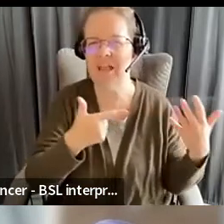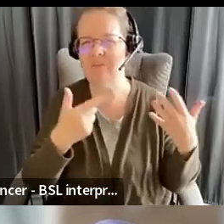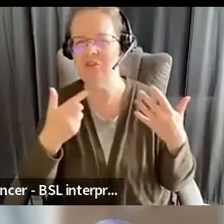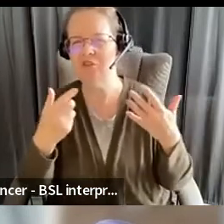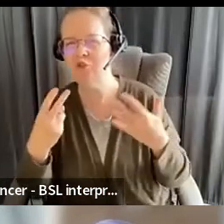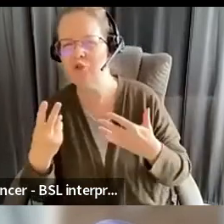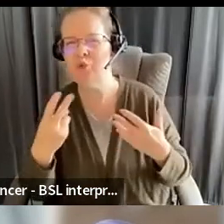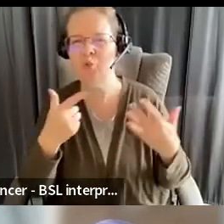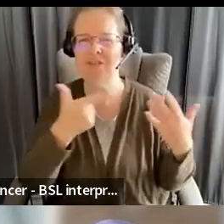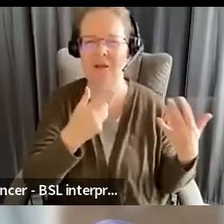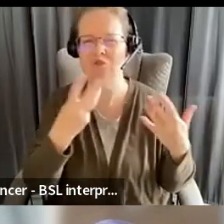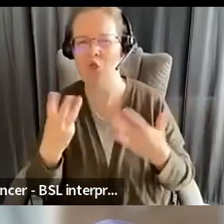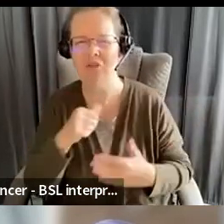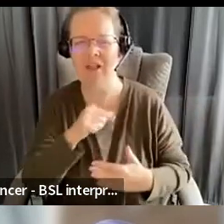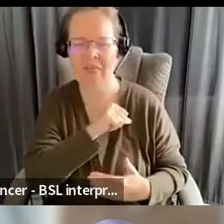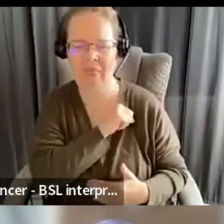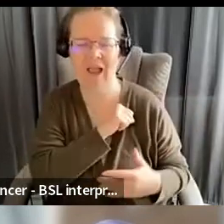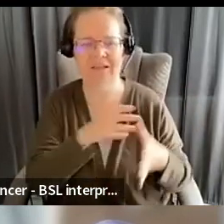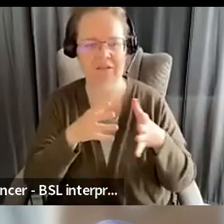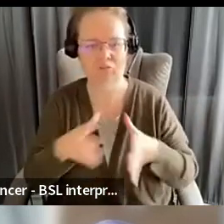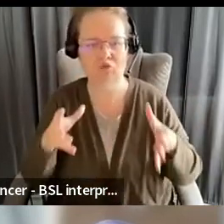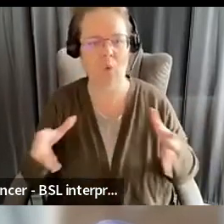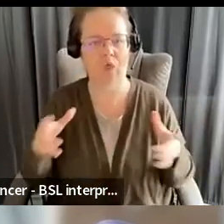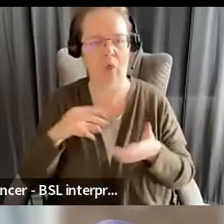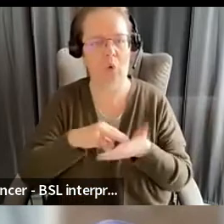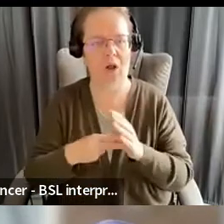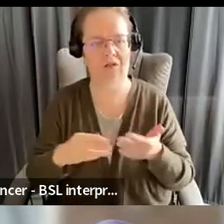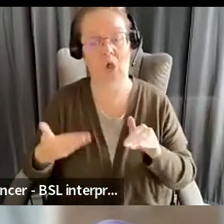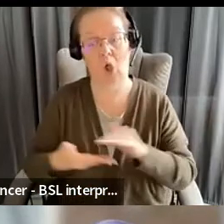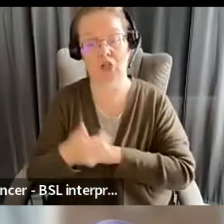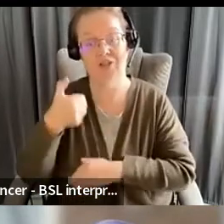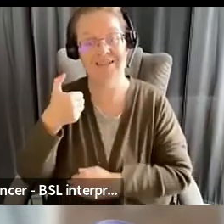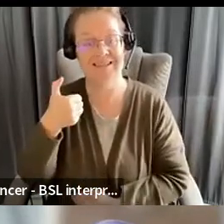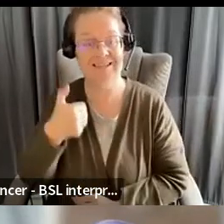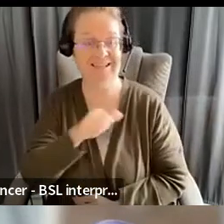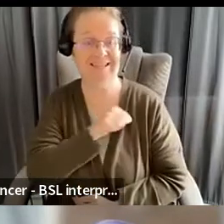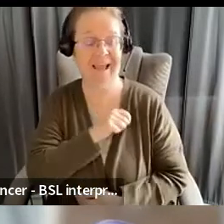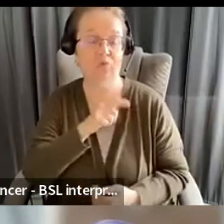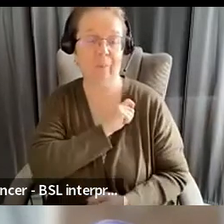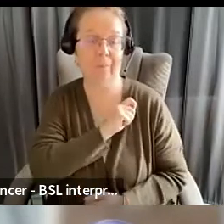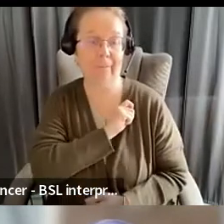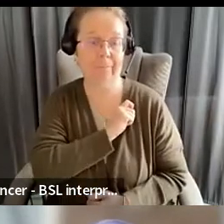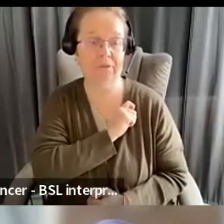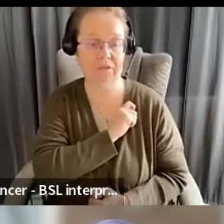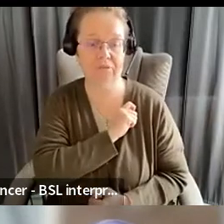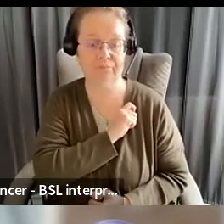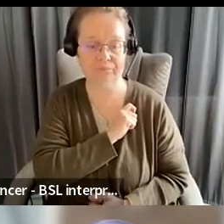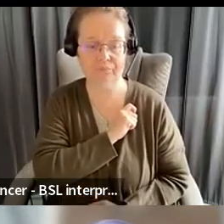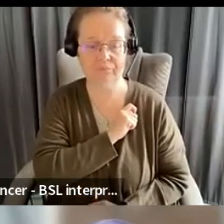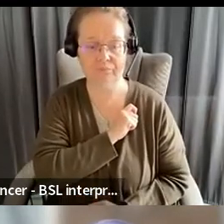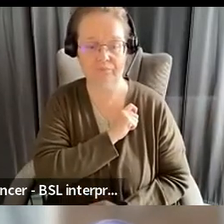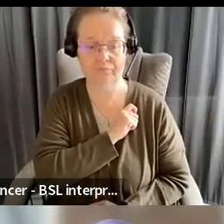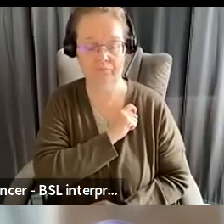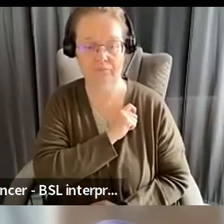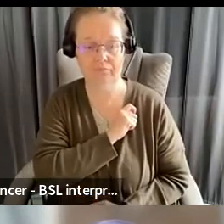73,000 as an organisation in the UK, just under 6,000 members. And